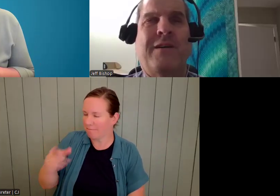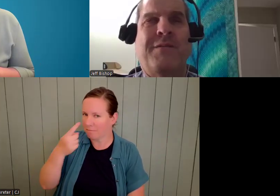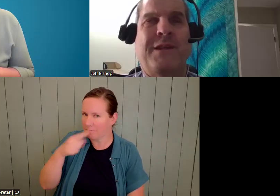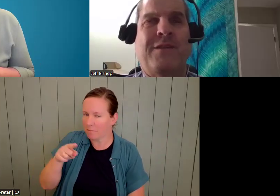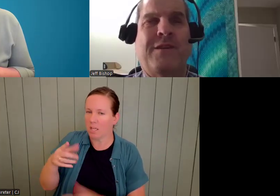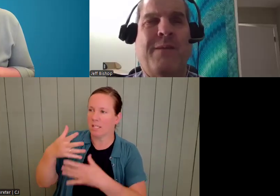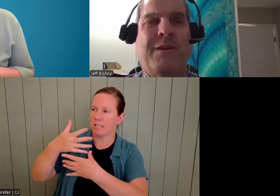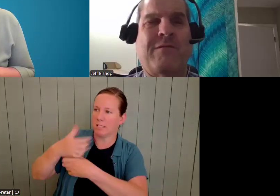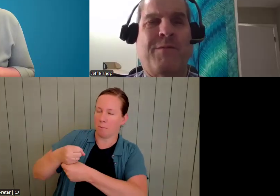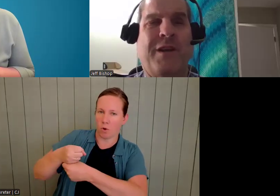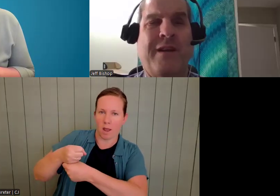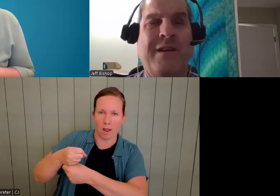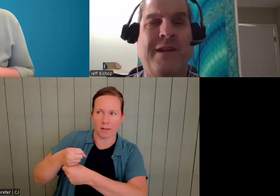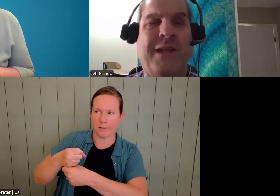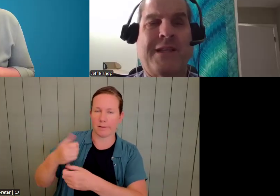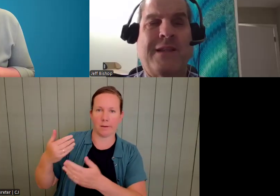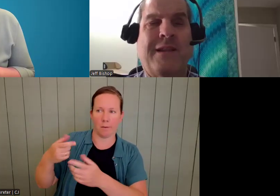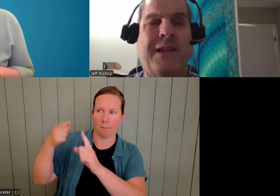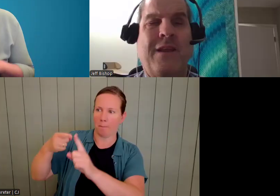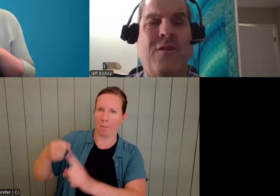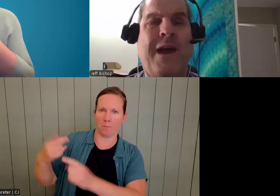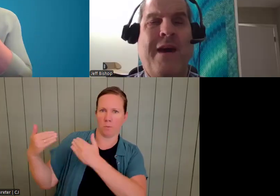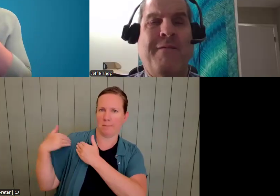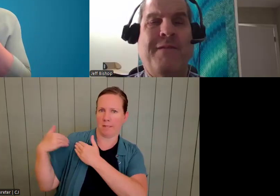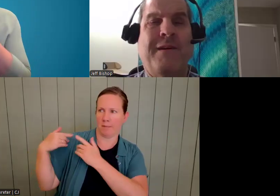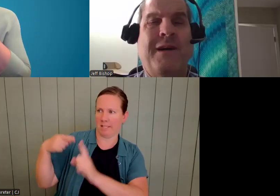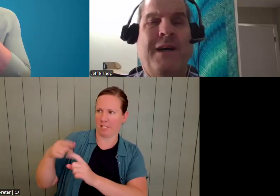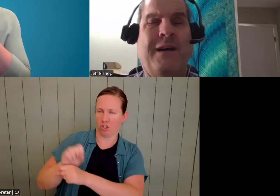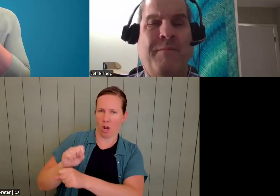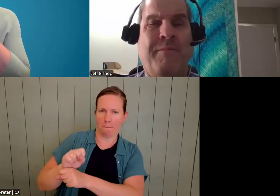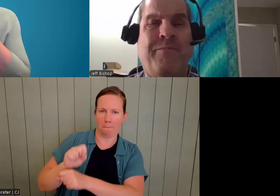information of the job description that's that you have